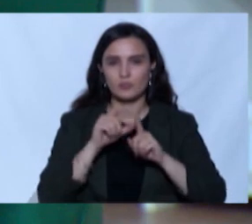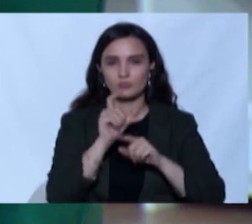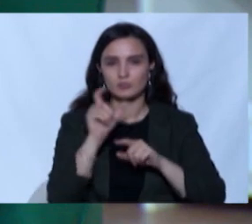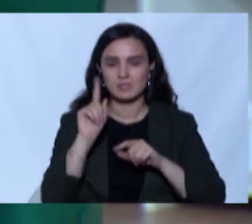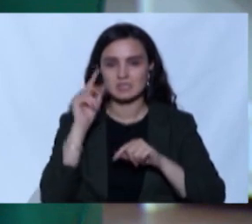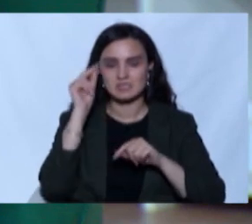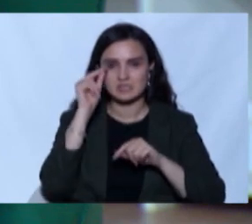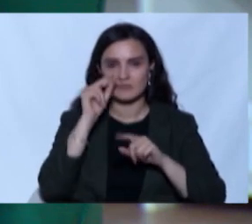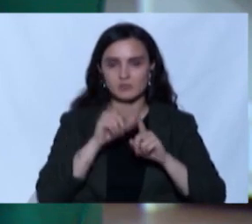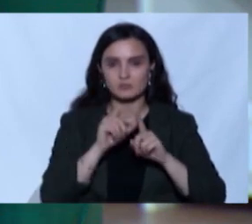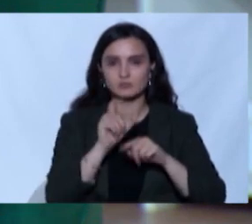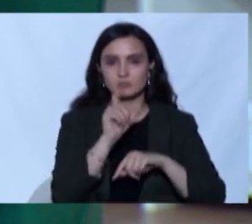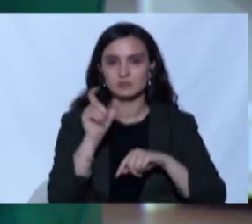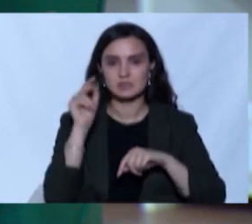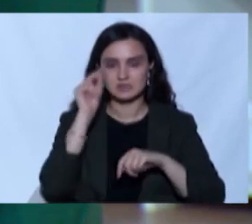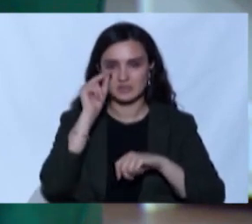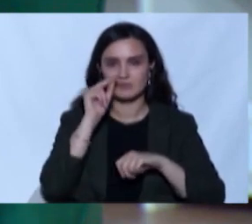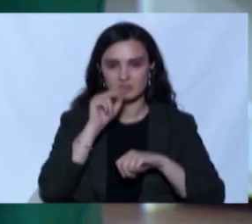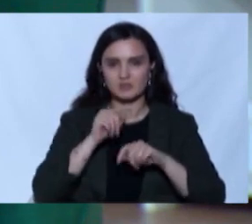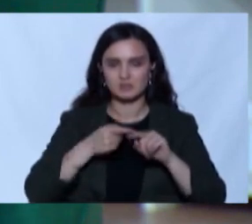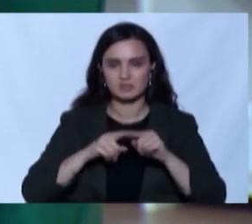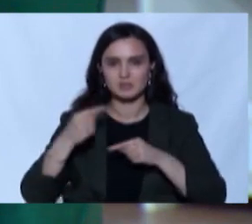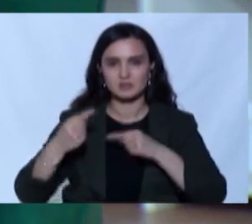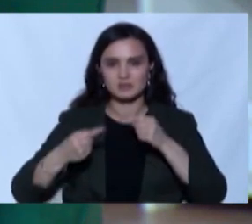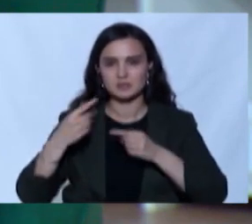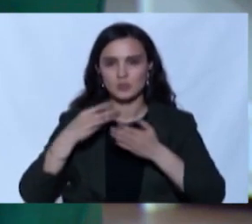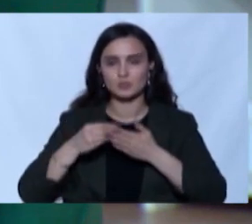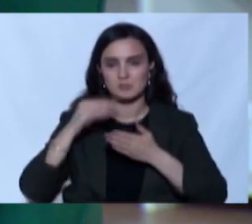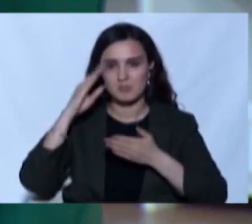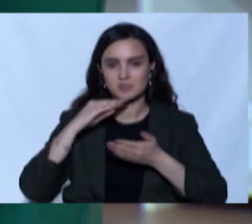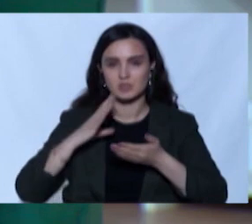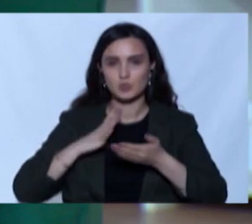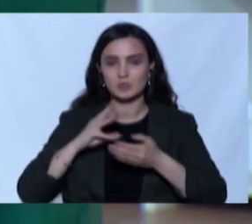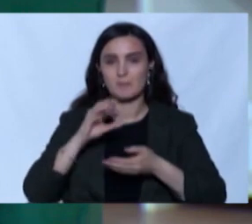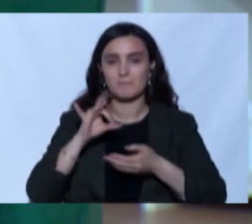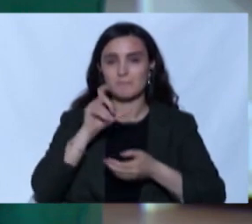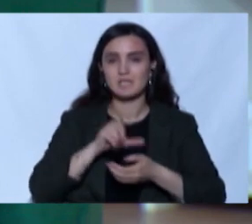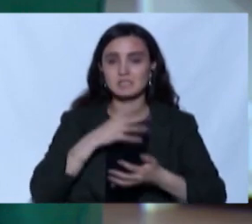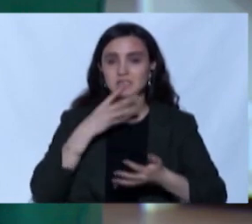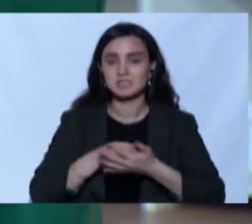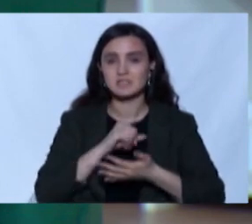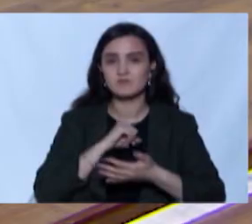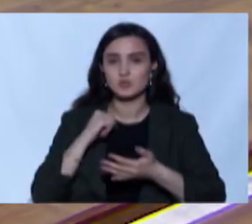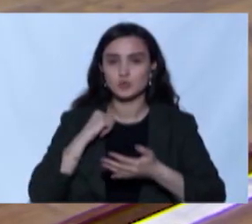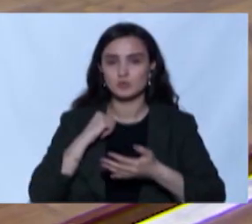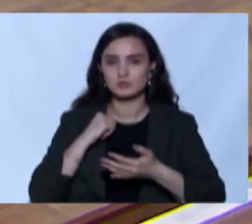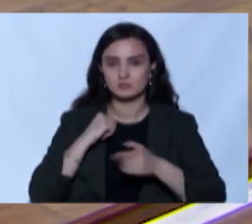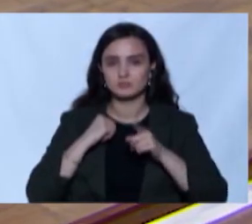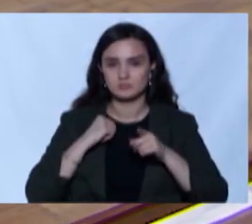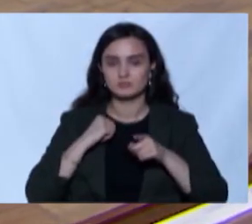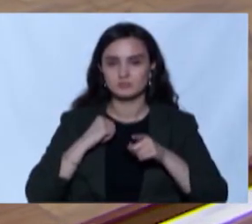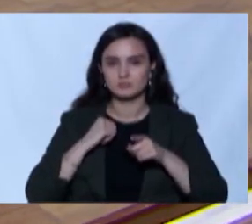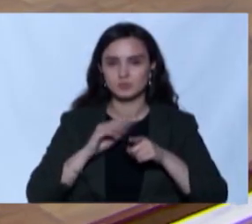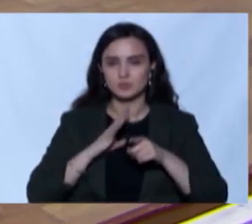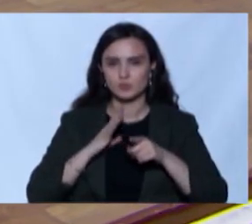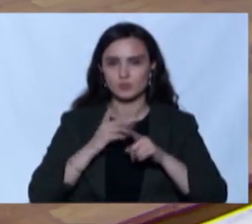Coleridge. And Wordsworth and Coleridge would often have these discussions with her father, which Mary herself would engage with. And she was quite